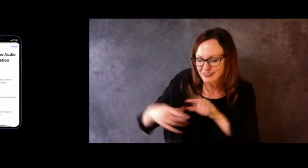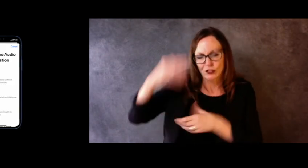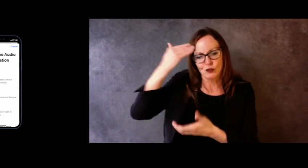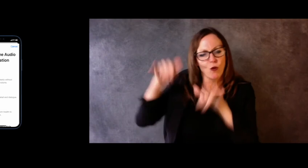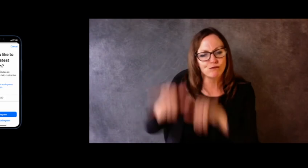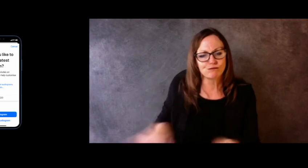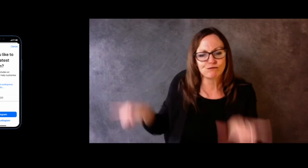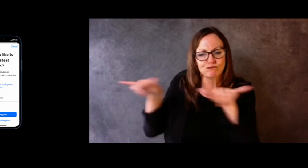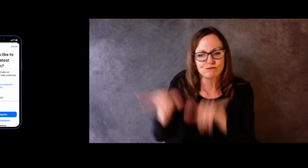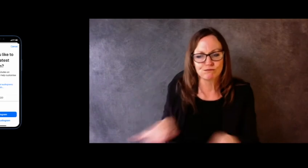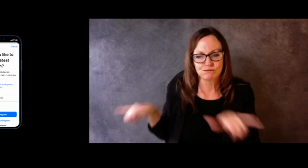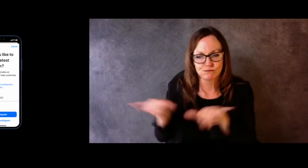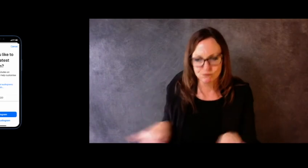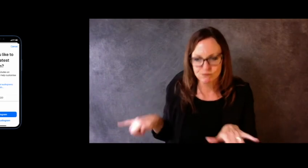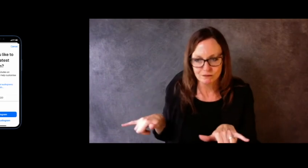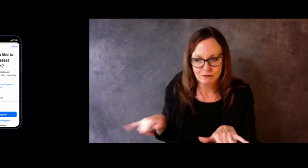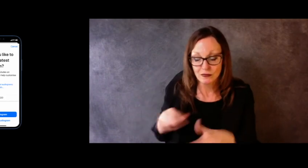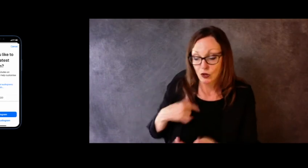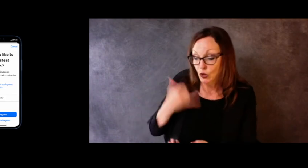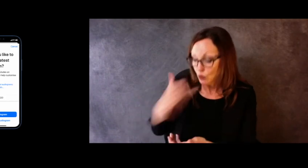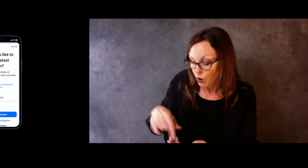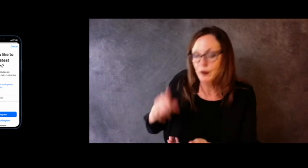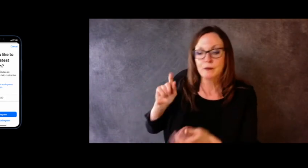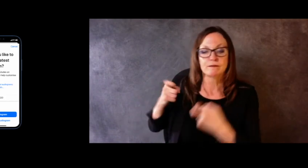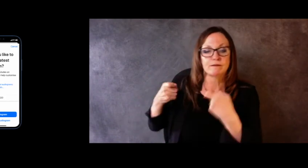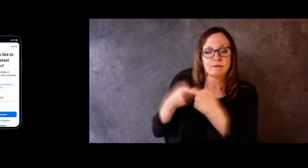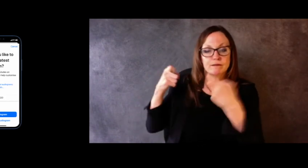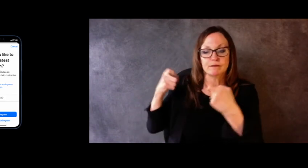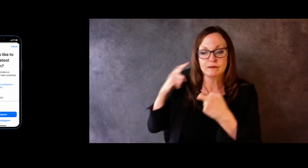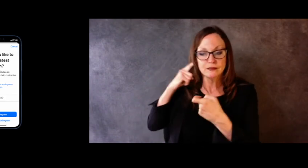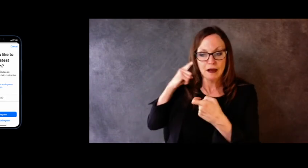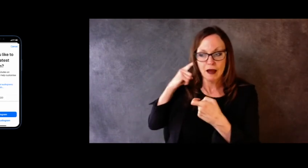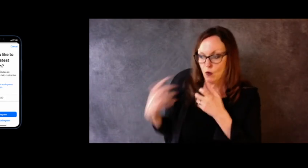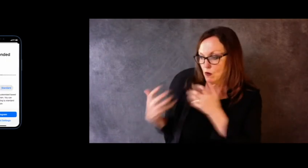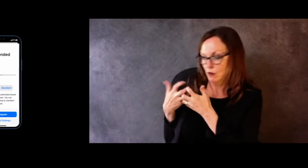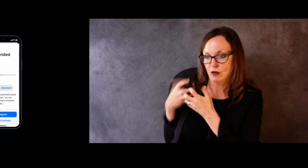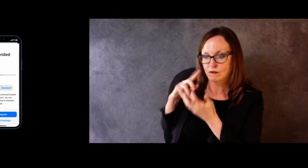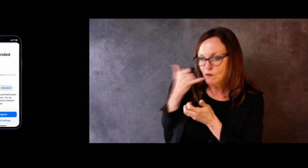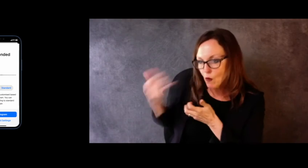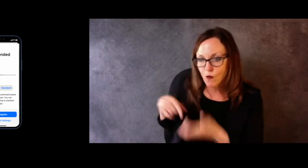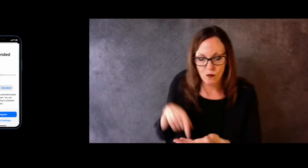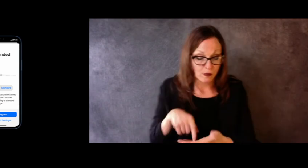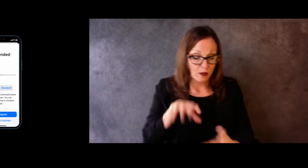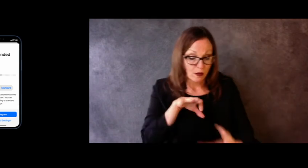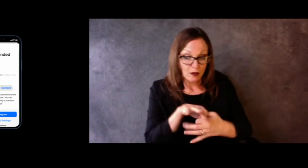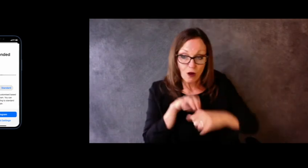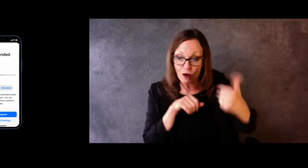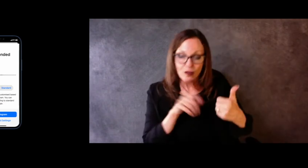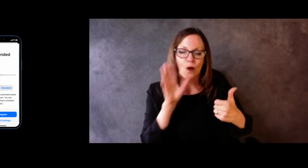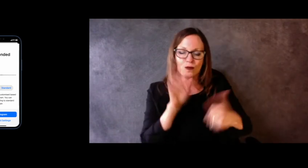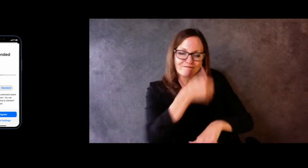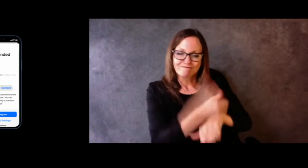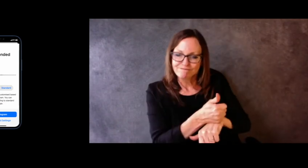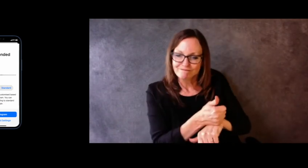sound output based on an audiogram. There are third-party apps such as Mimi Hearing Test and SoundCloud that